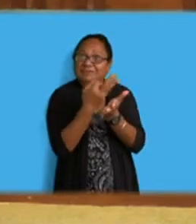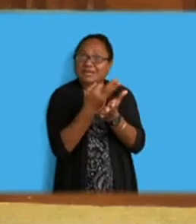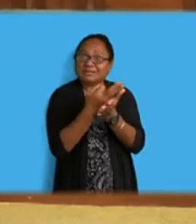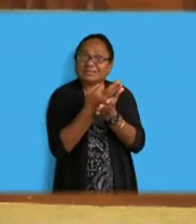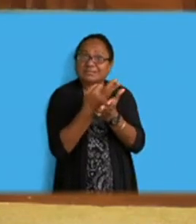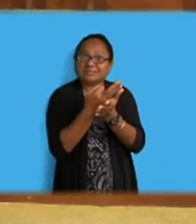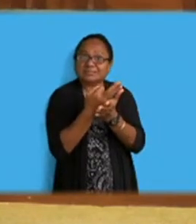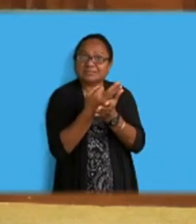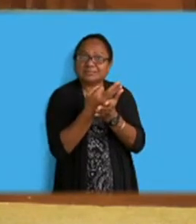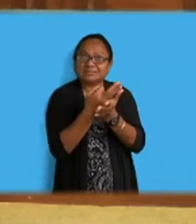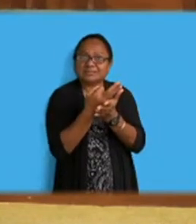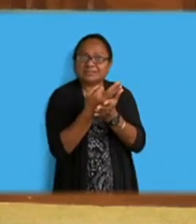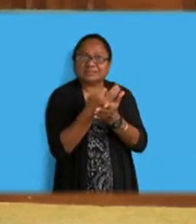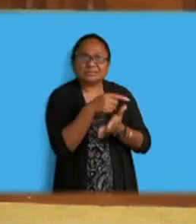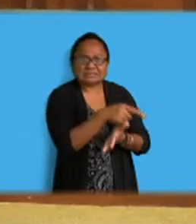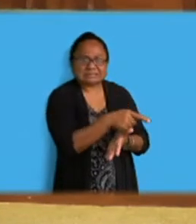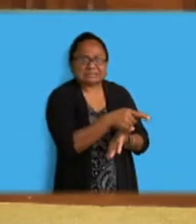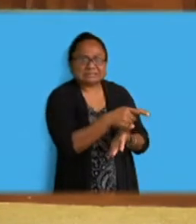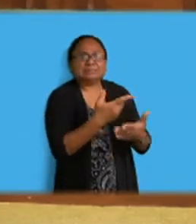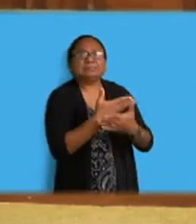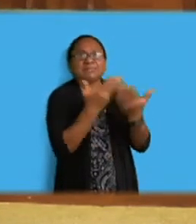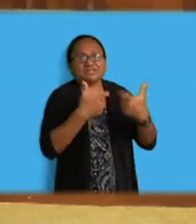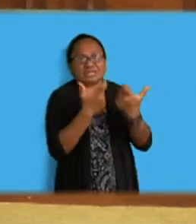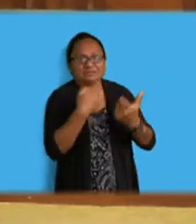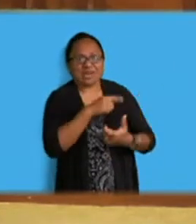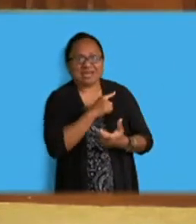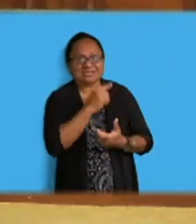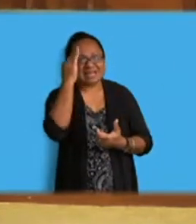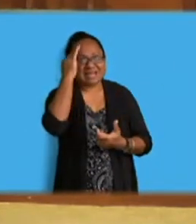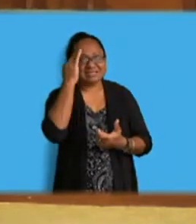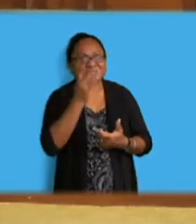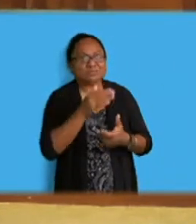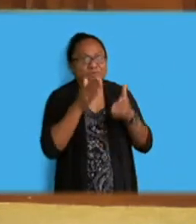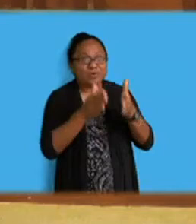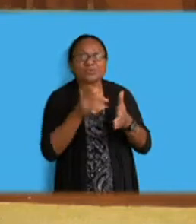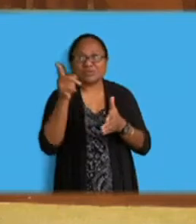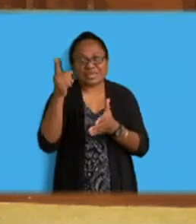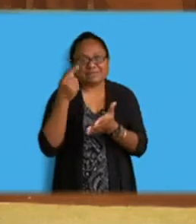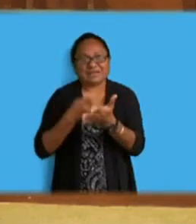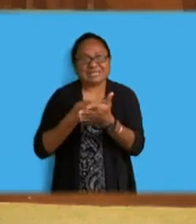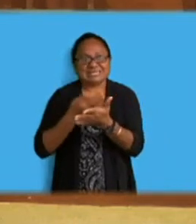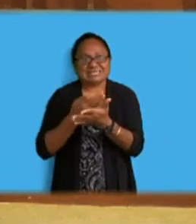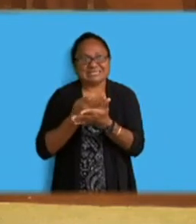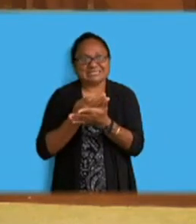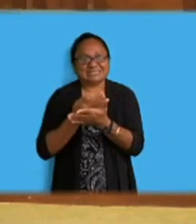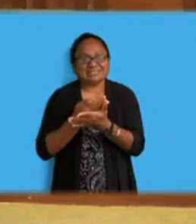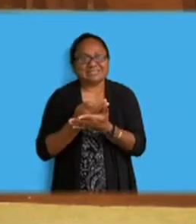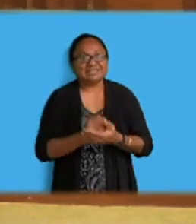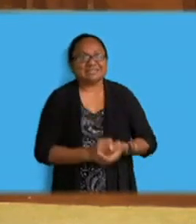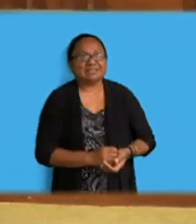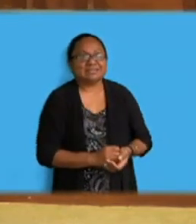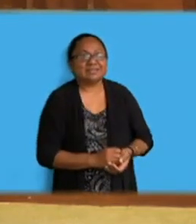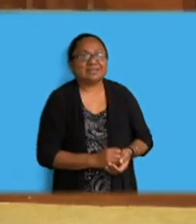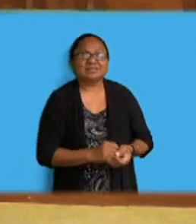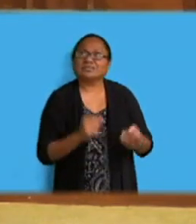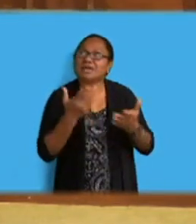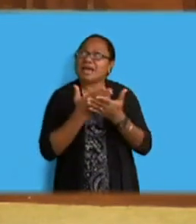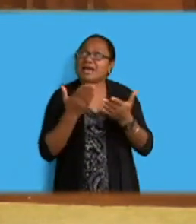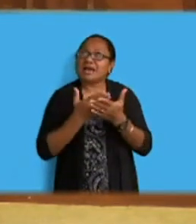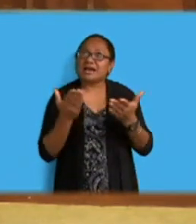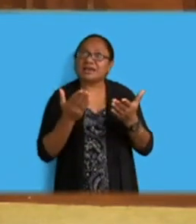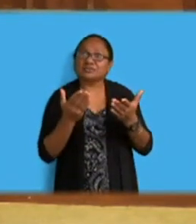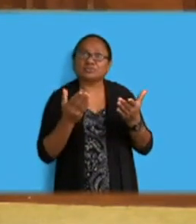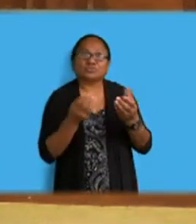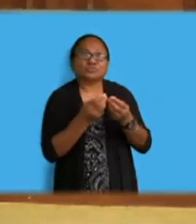really challenges us as a nation to capitalize on this funding pathways to expedite climate resilience in